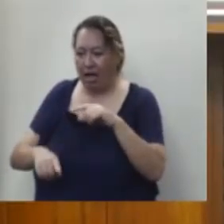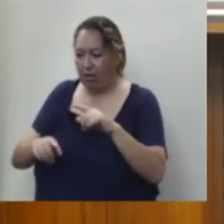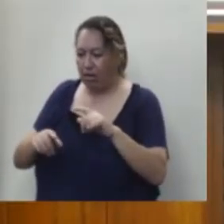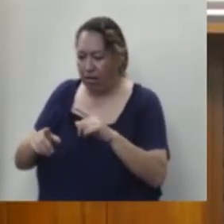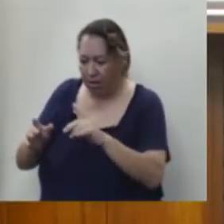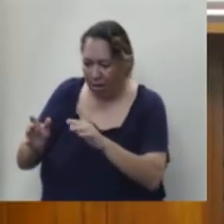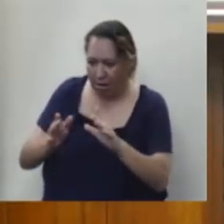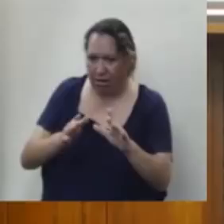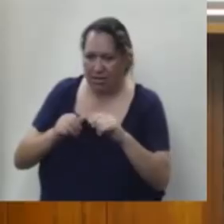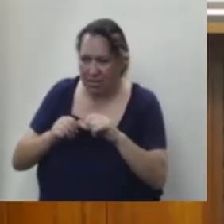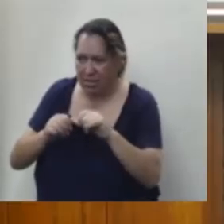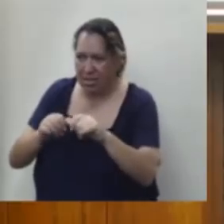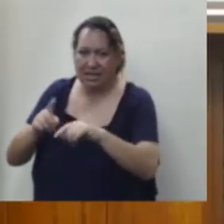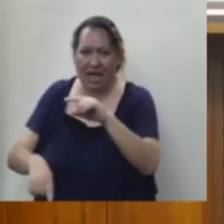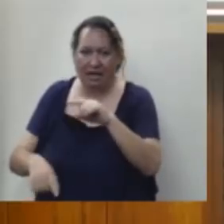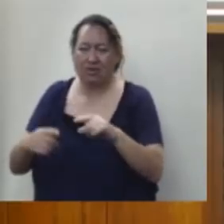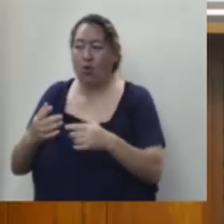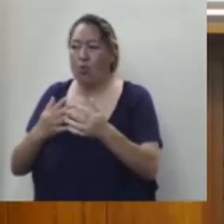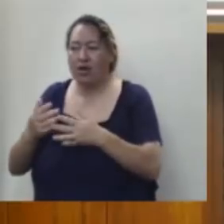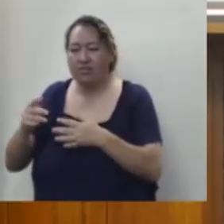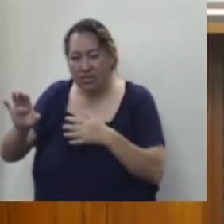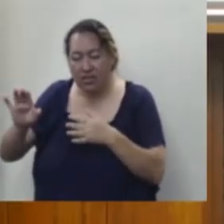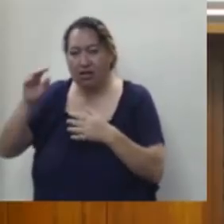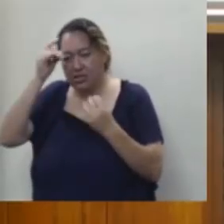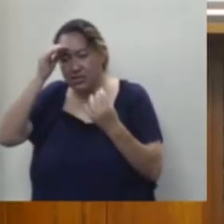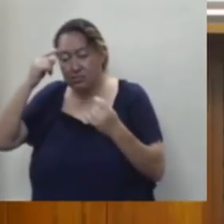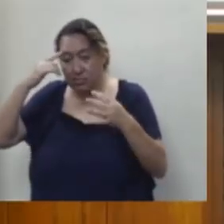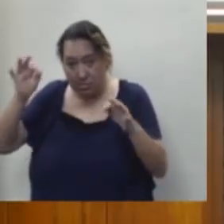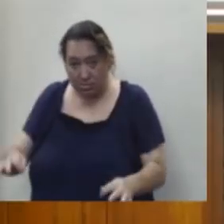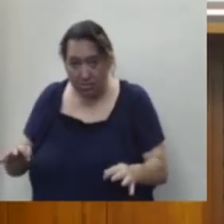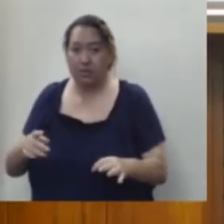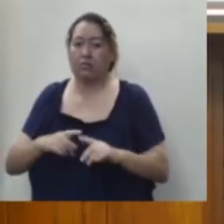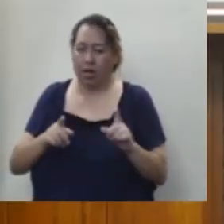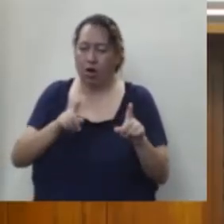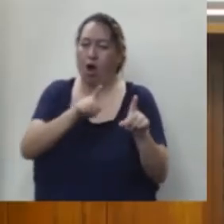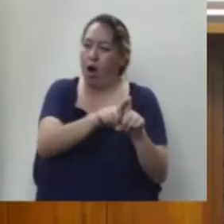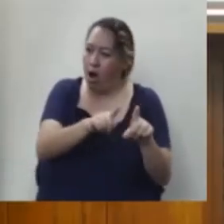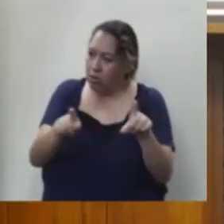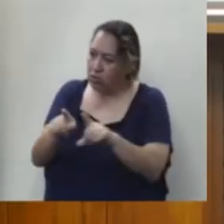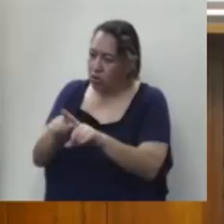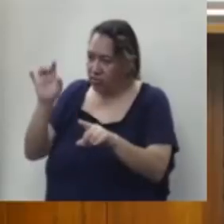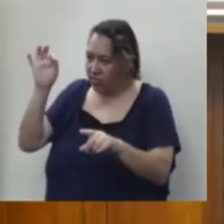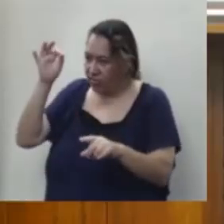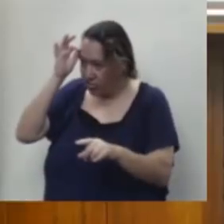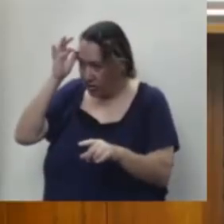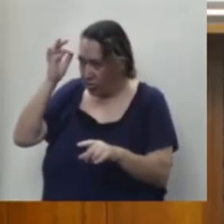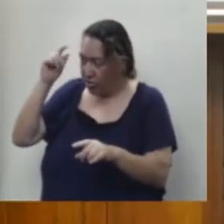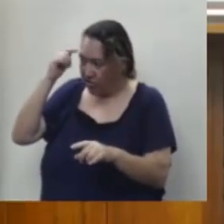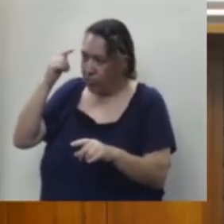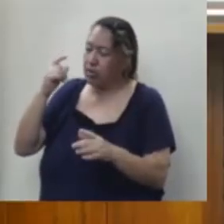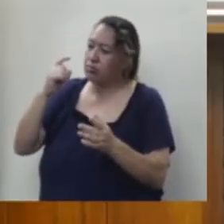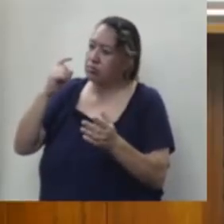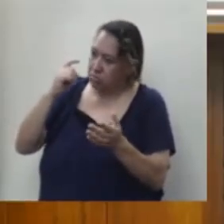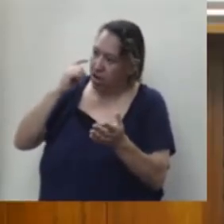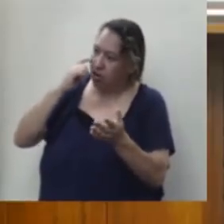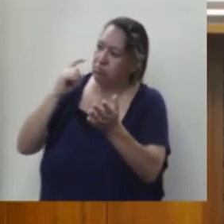decisions they have to make. However, we also, the federal government recognizes this. Believe me, they have. And